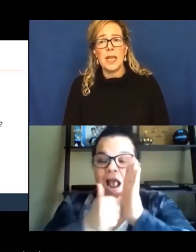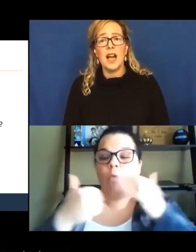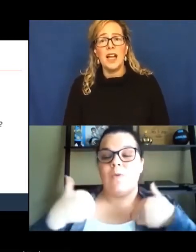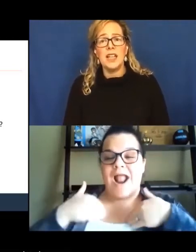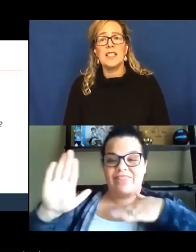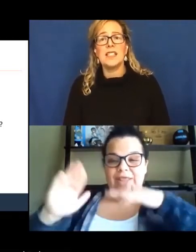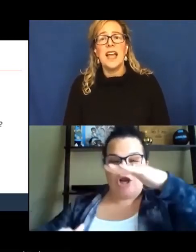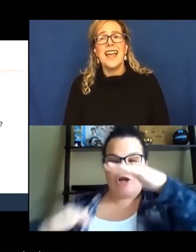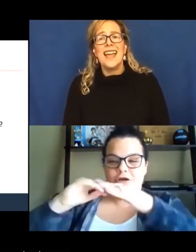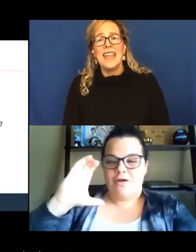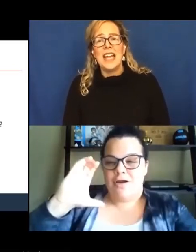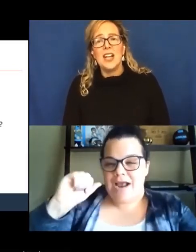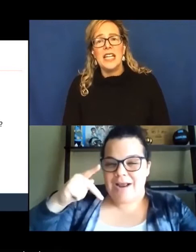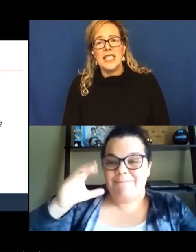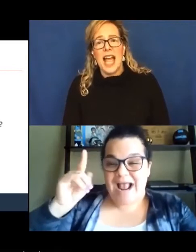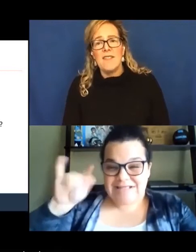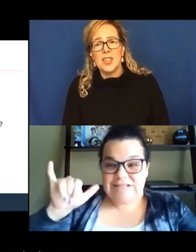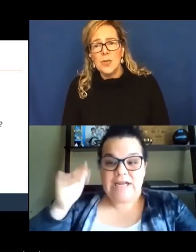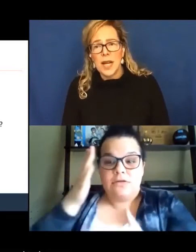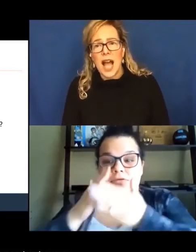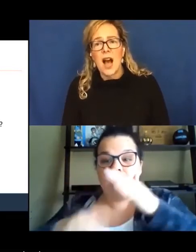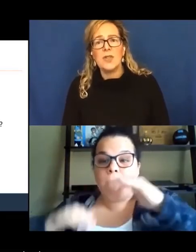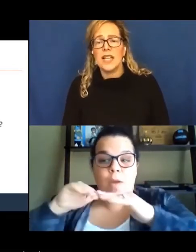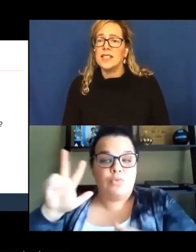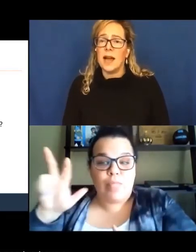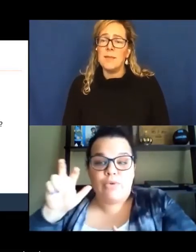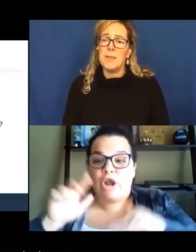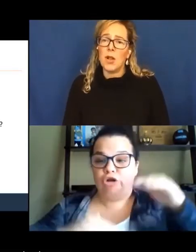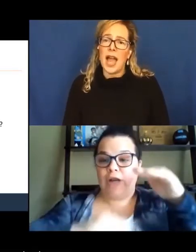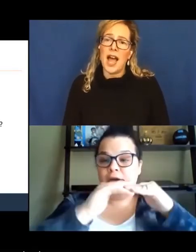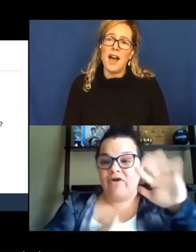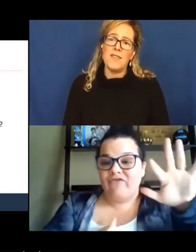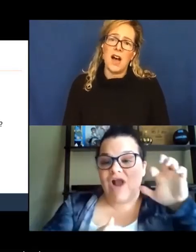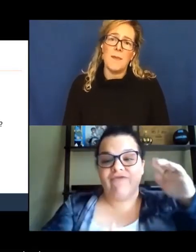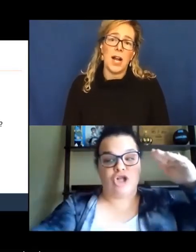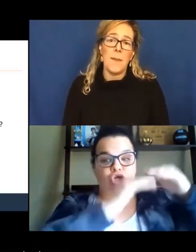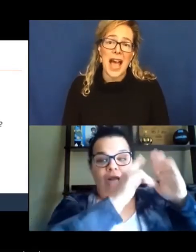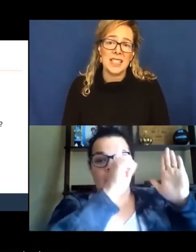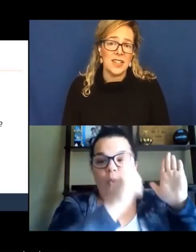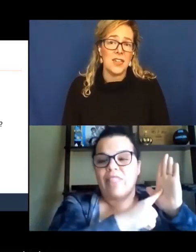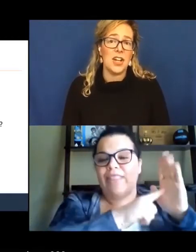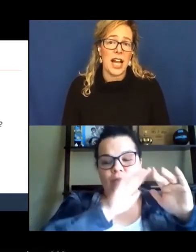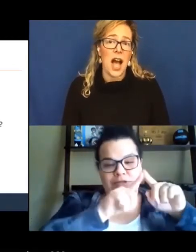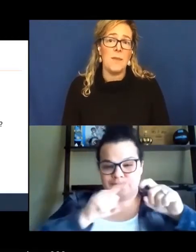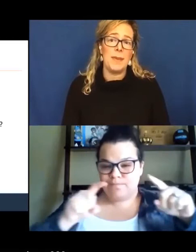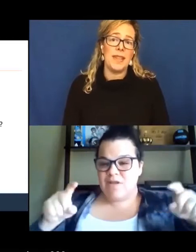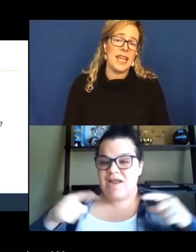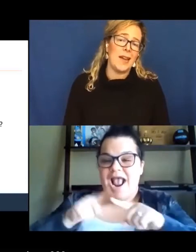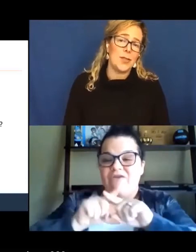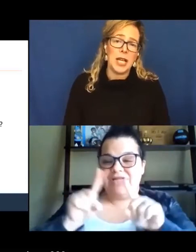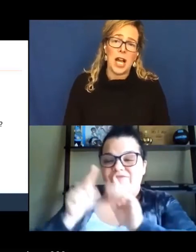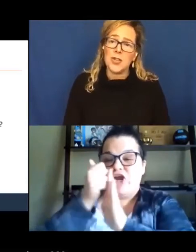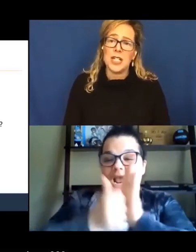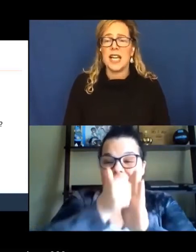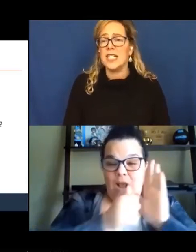register because they need to have a Zoom account, and some people have a capacity for their account. Maybe they